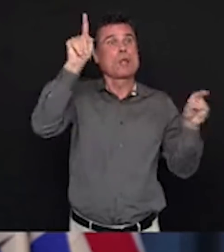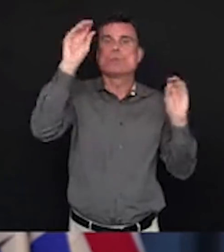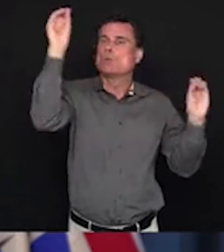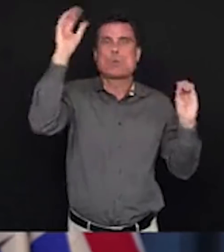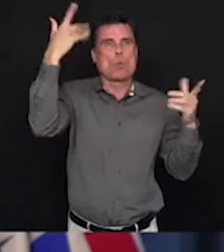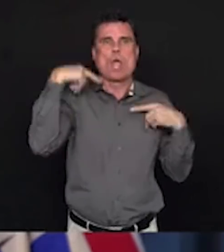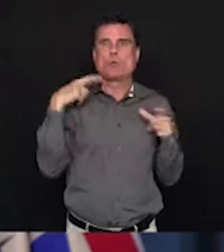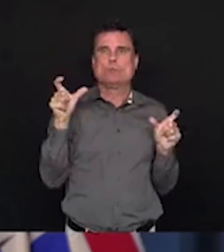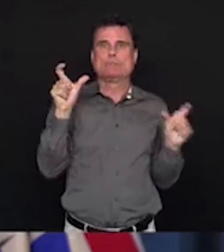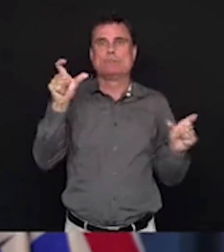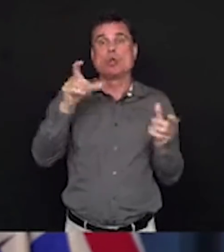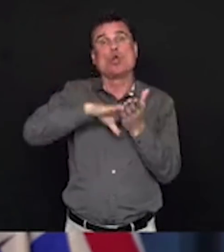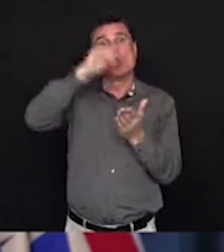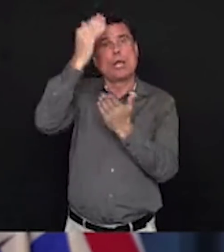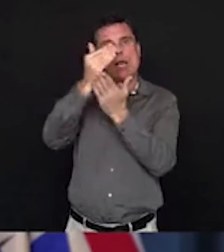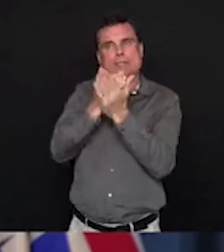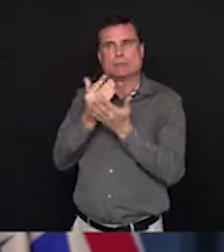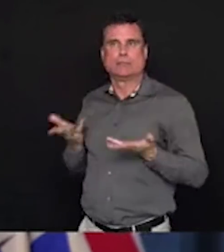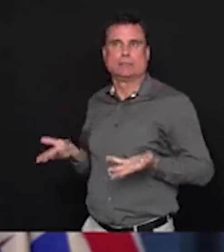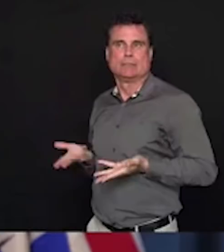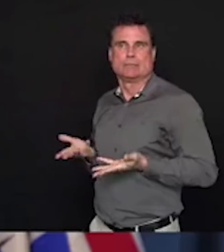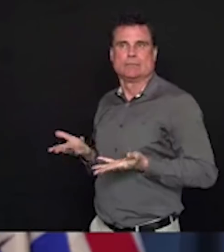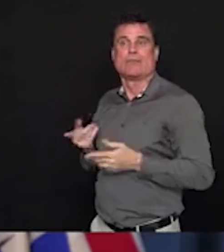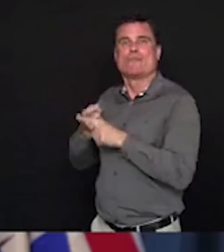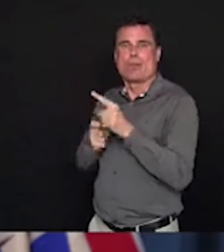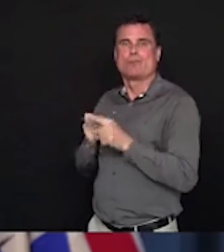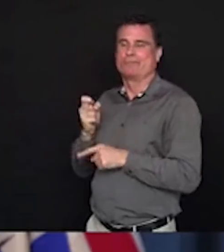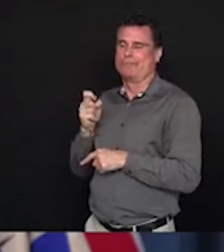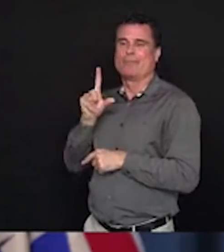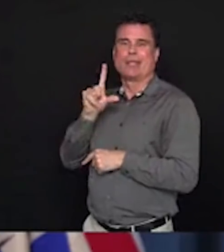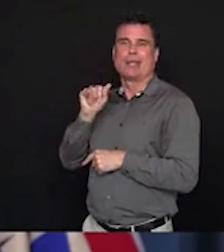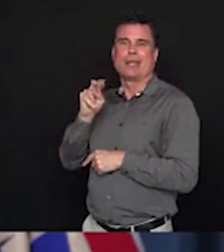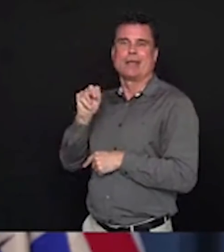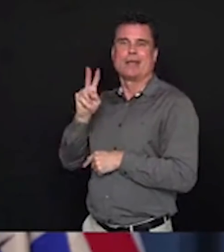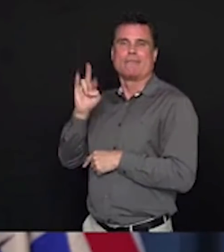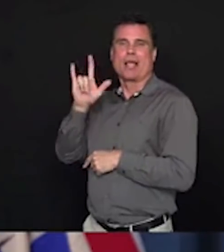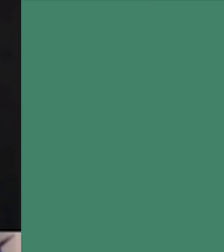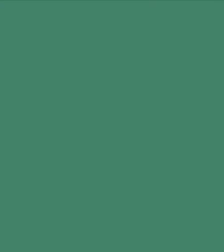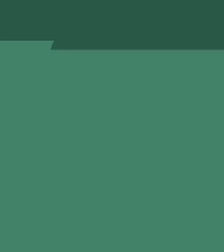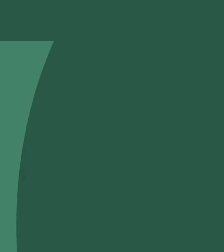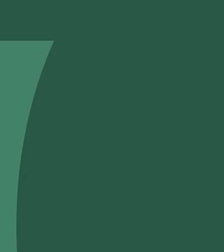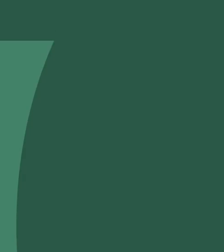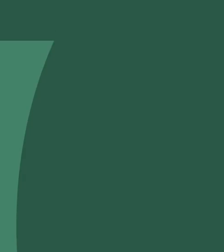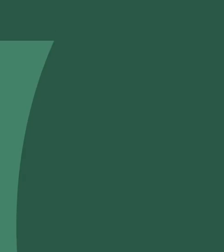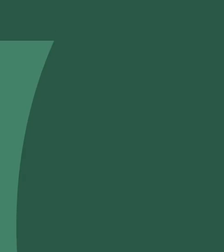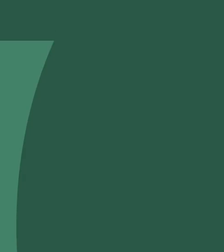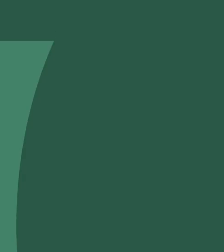protect that very vulnerable population of our seniors and elders in long-term care.